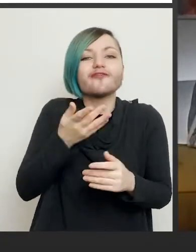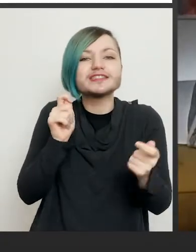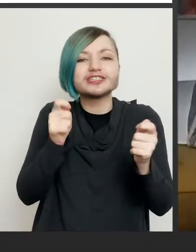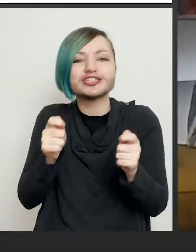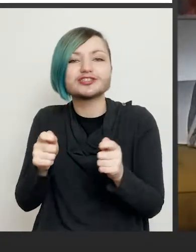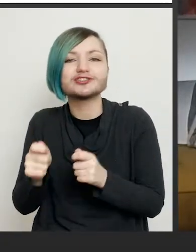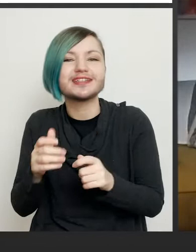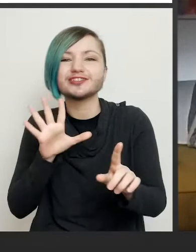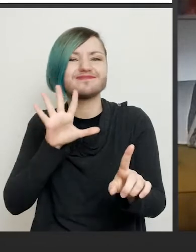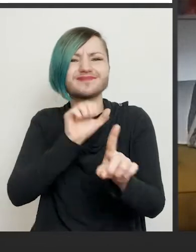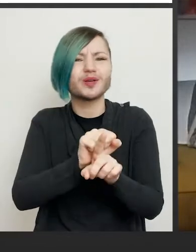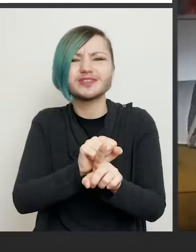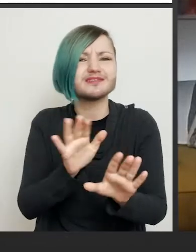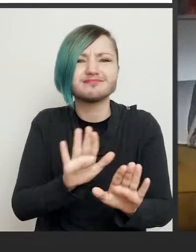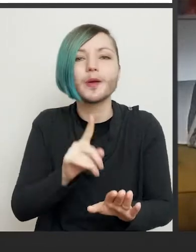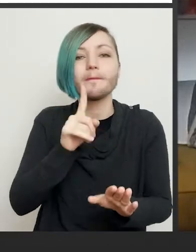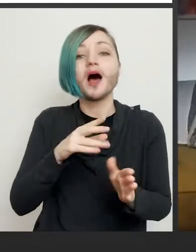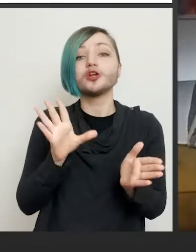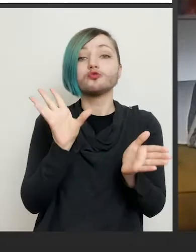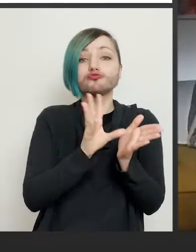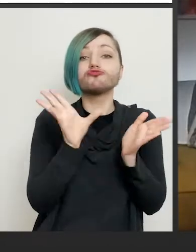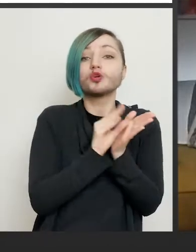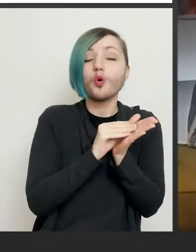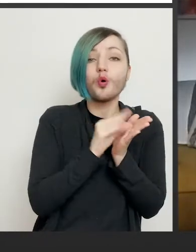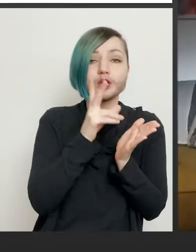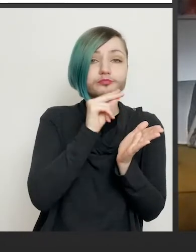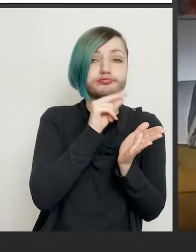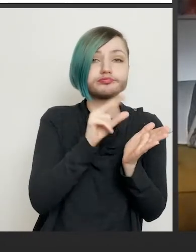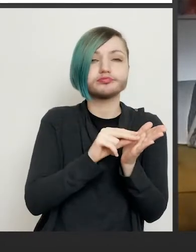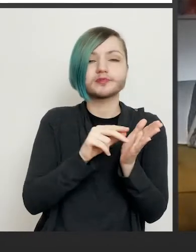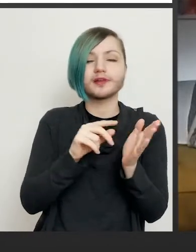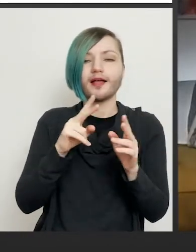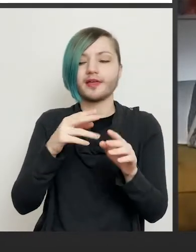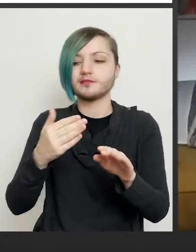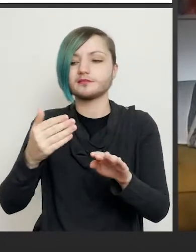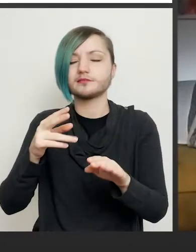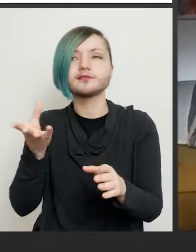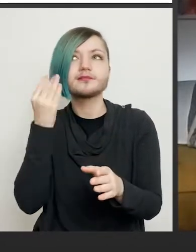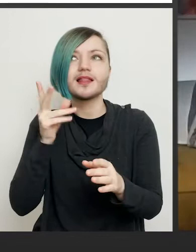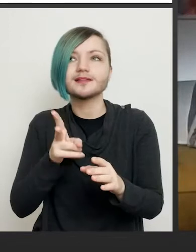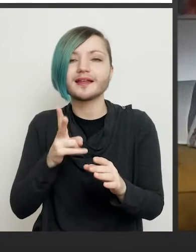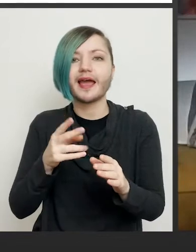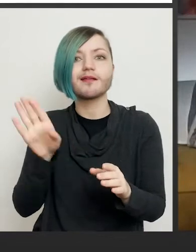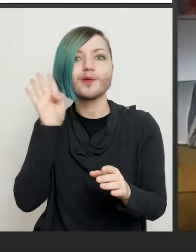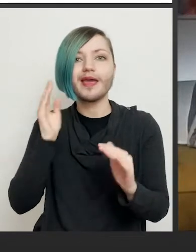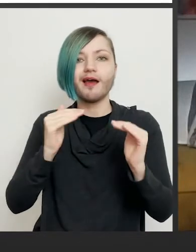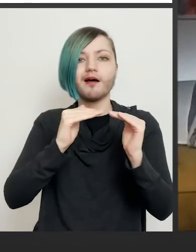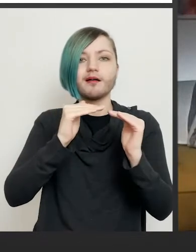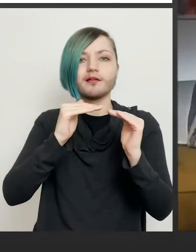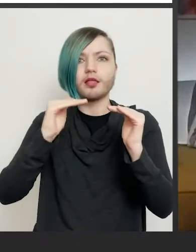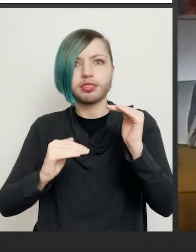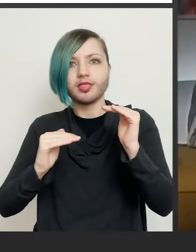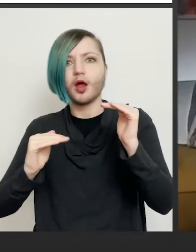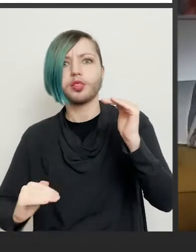happening every day. But if you've recorded it and then you look back on it, it's really apparent how things can change in a short space of time. So I